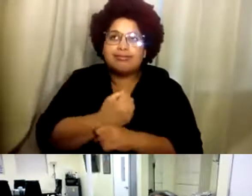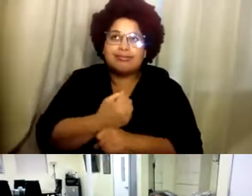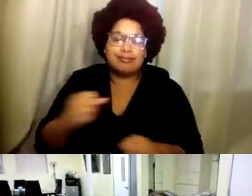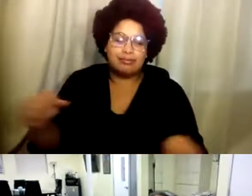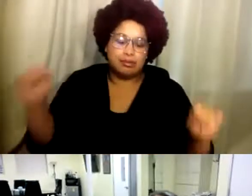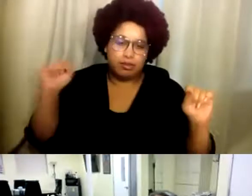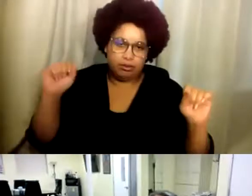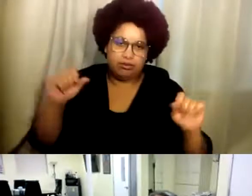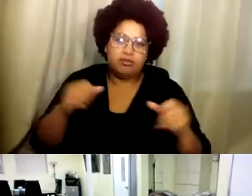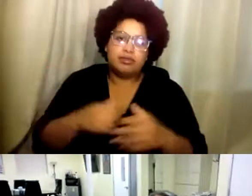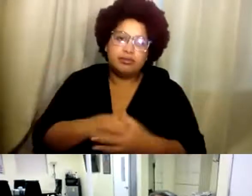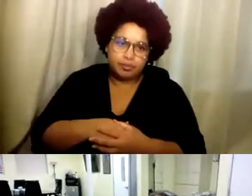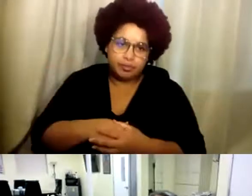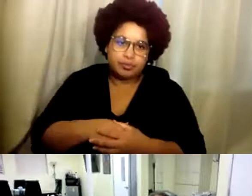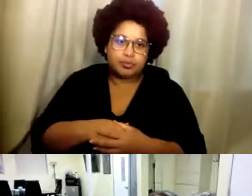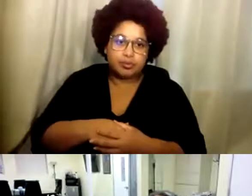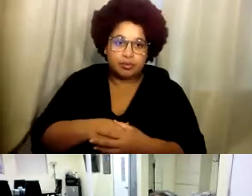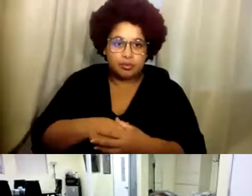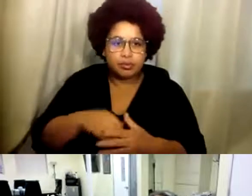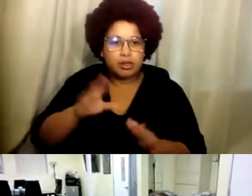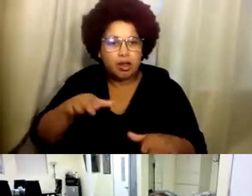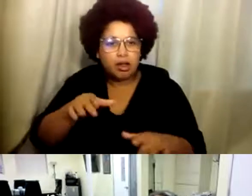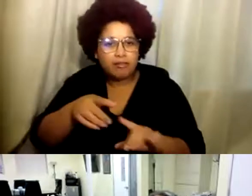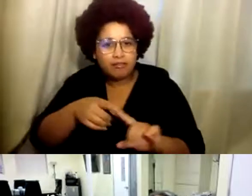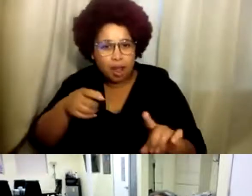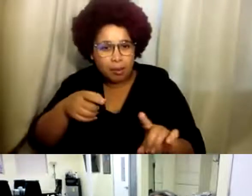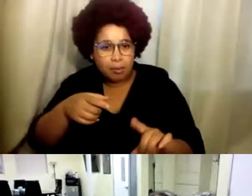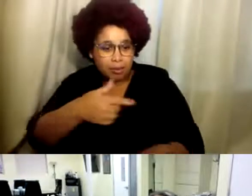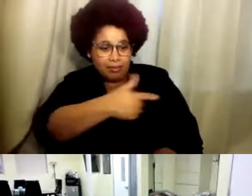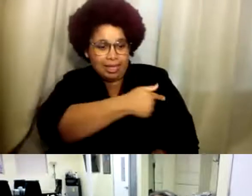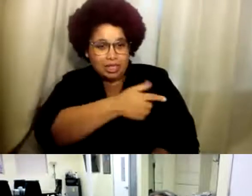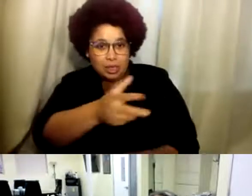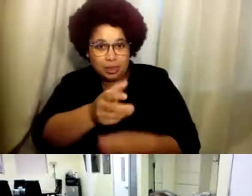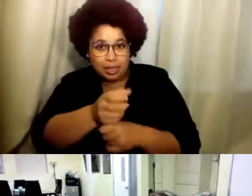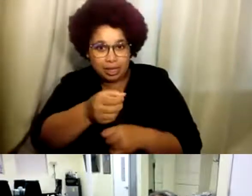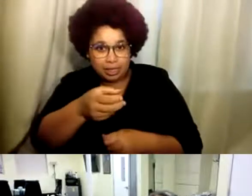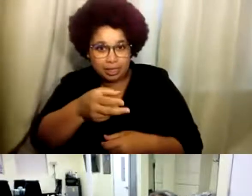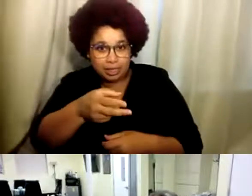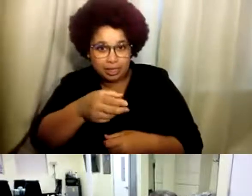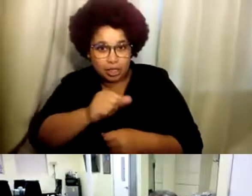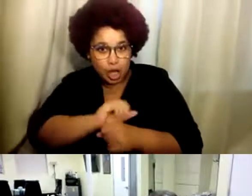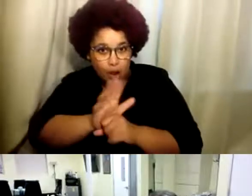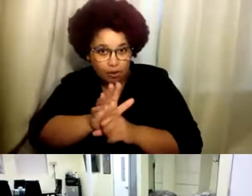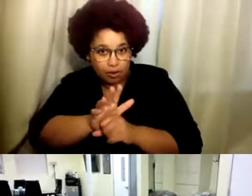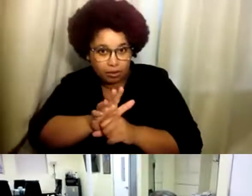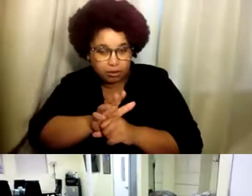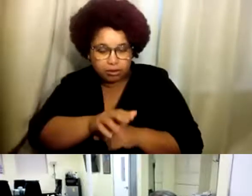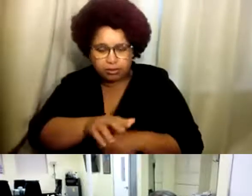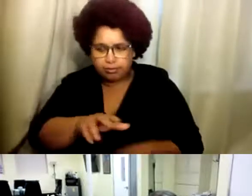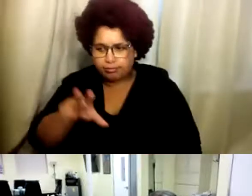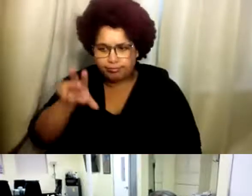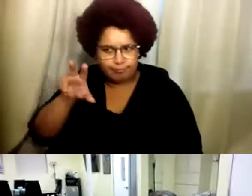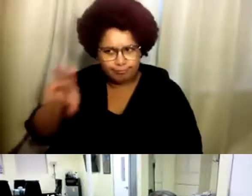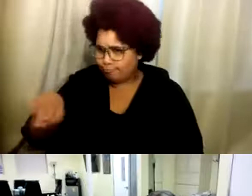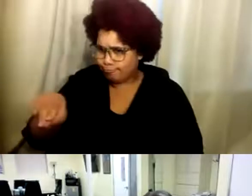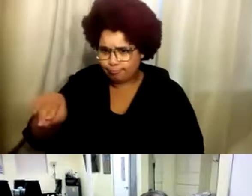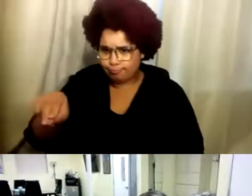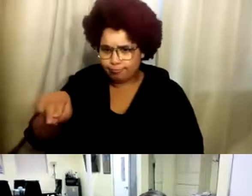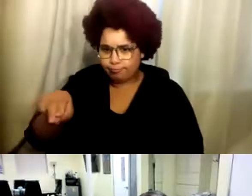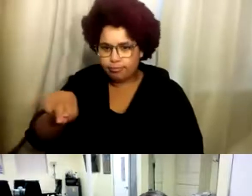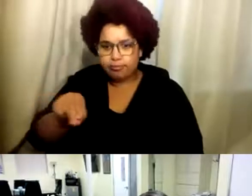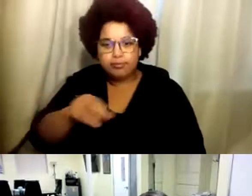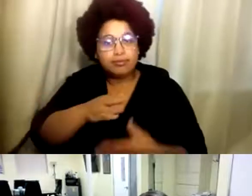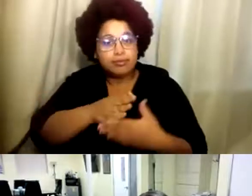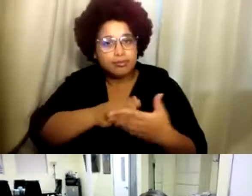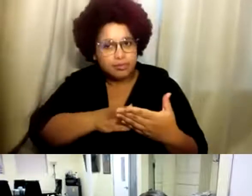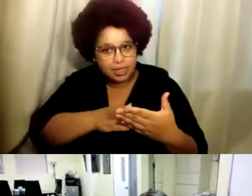the question, do you get COVID from the COVID vaccine? And the answer is absolutely not. There are some of these side